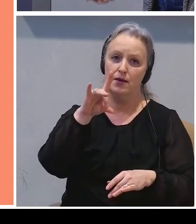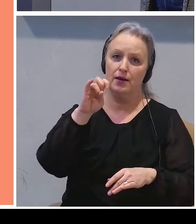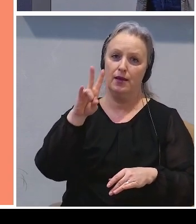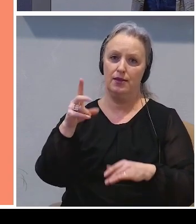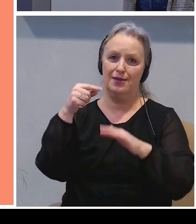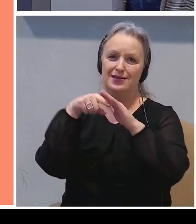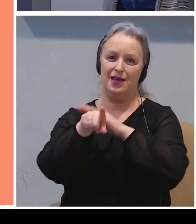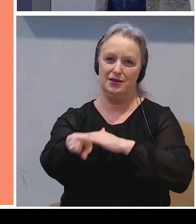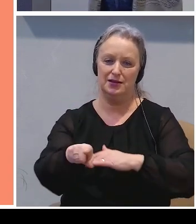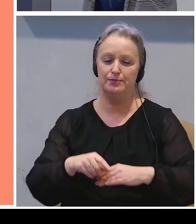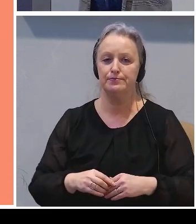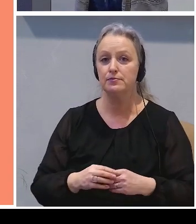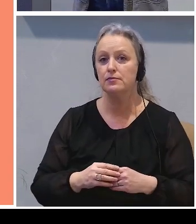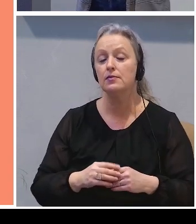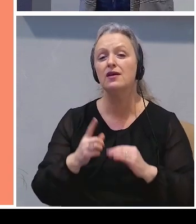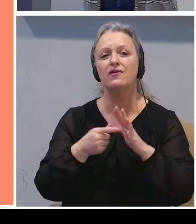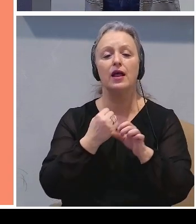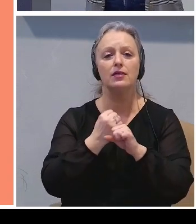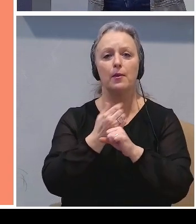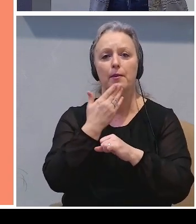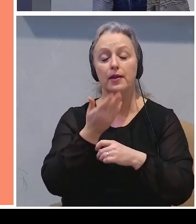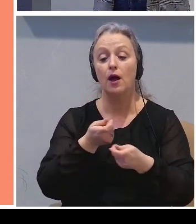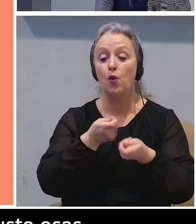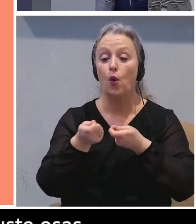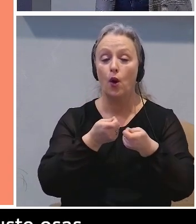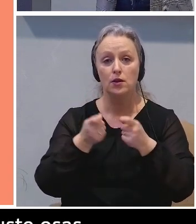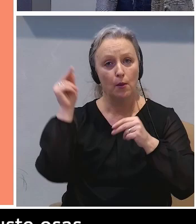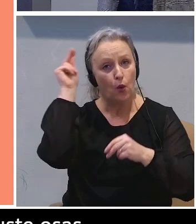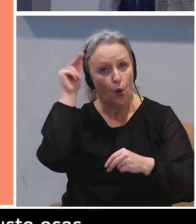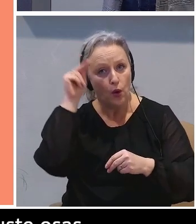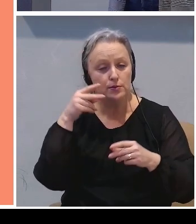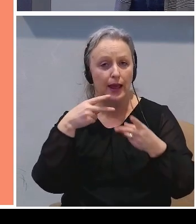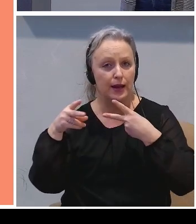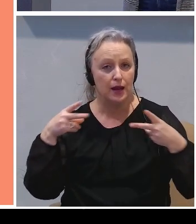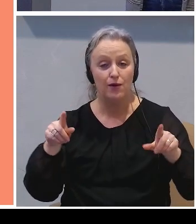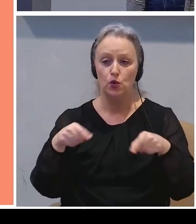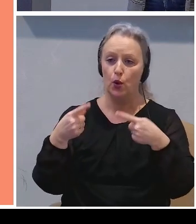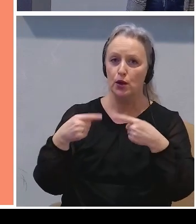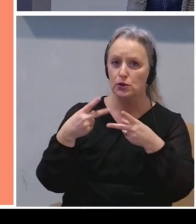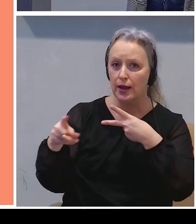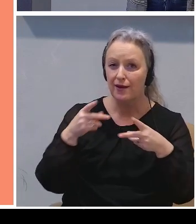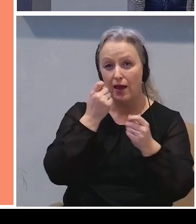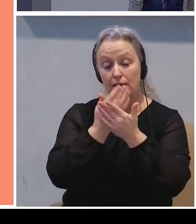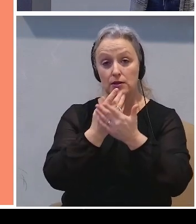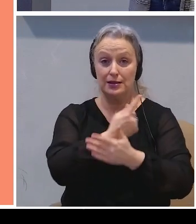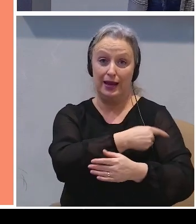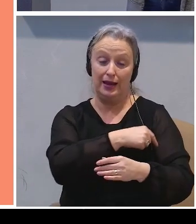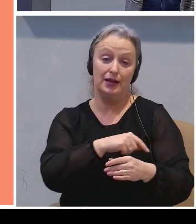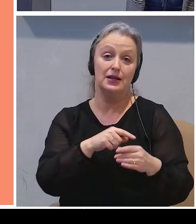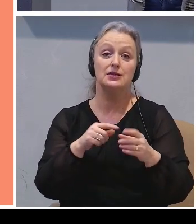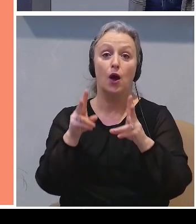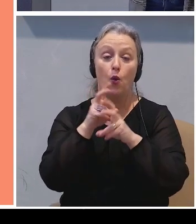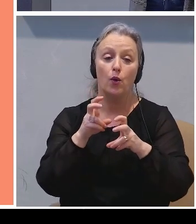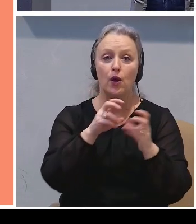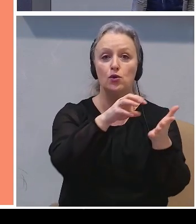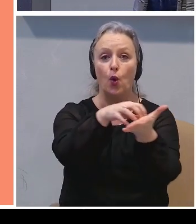Day. So we bring together all the more than 120 clinical trial units to discuss topics that are of interest for